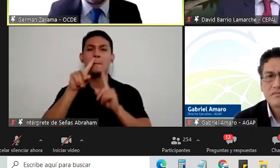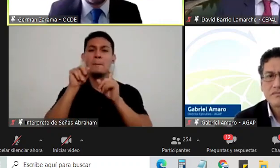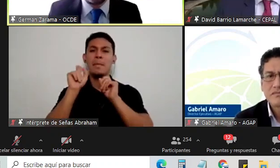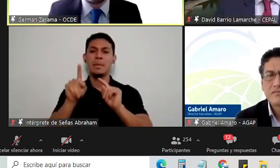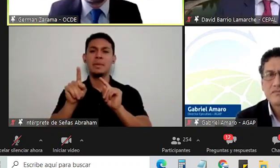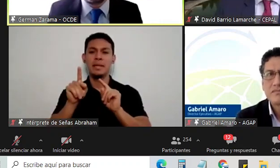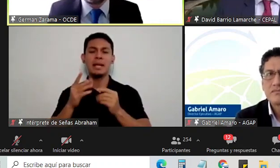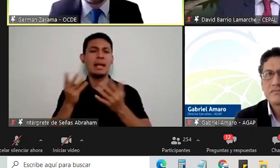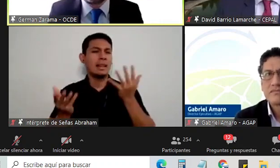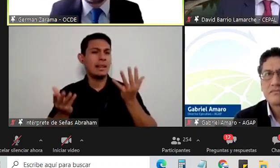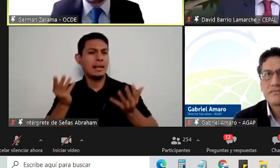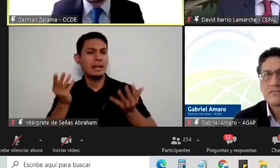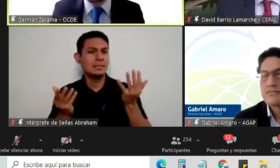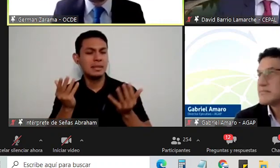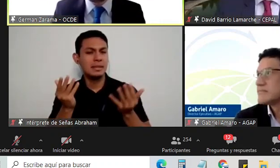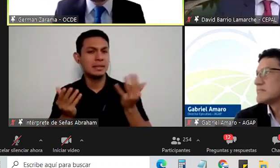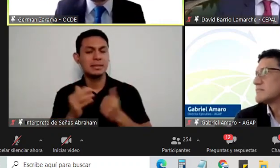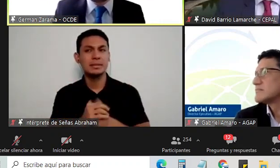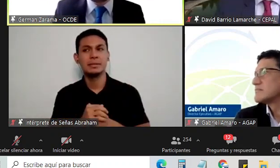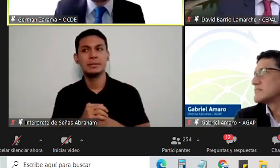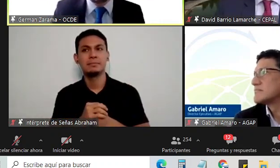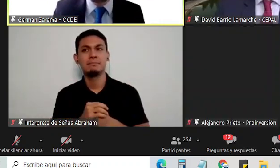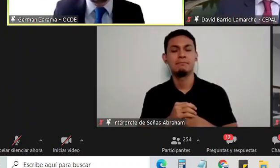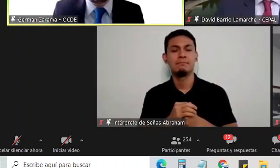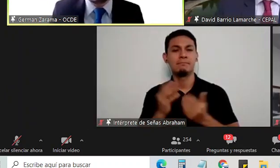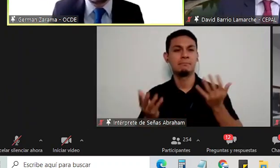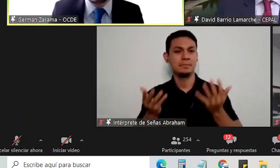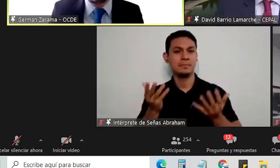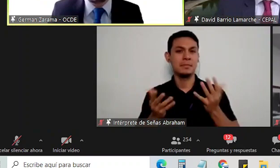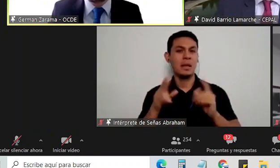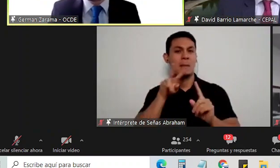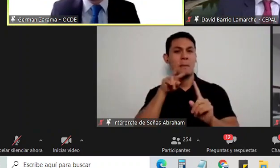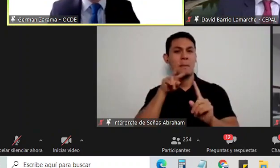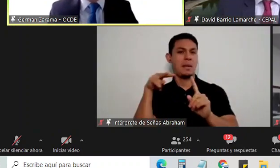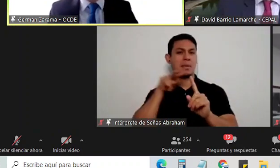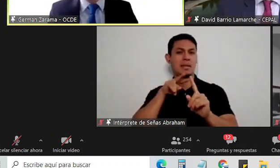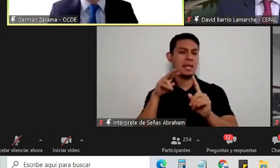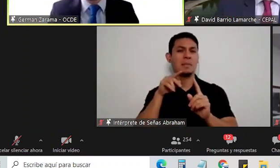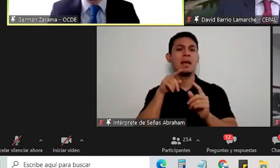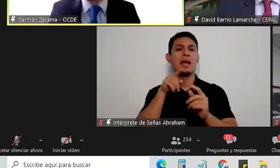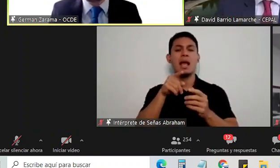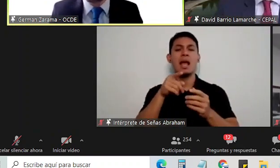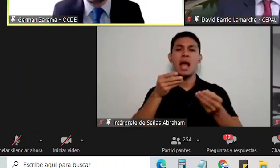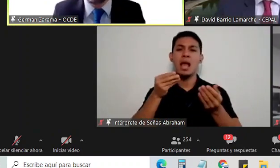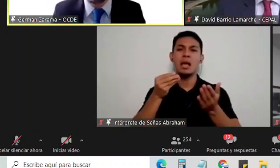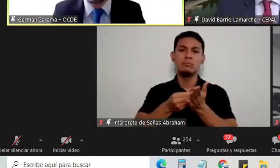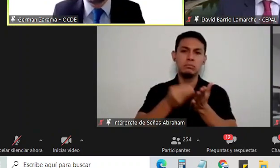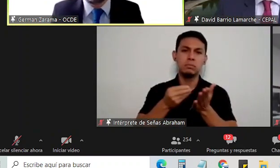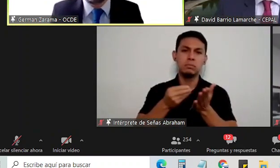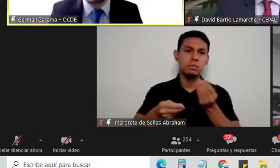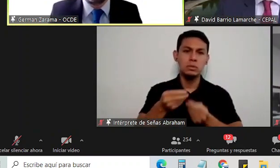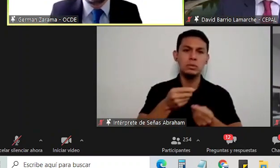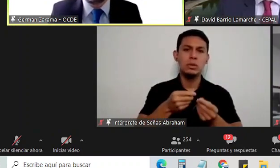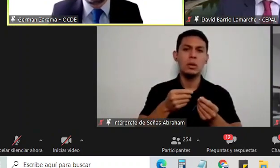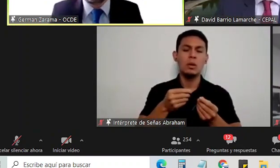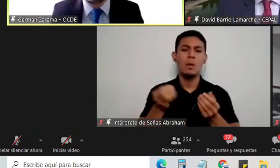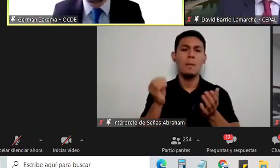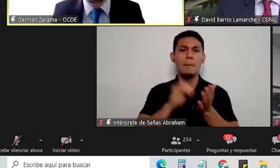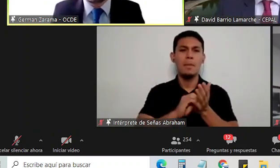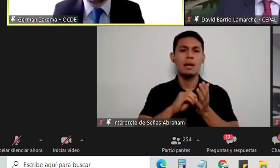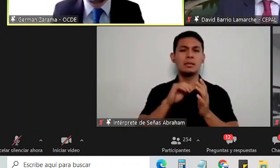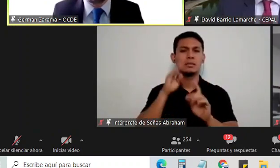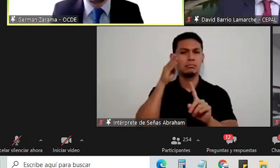and ask alejandro perhaps from the standard point of a pro inversion